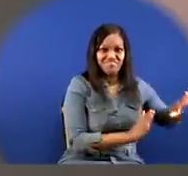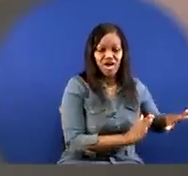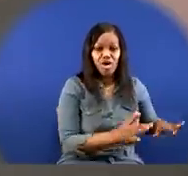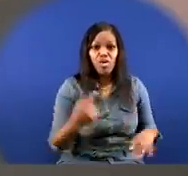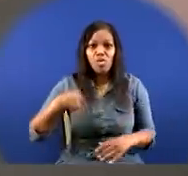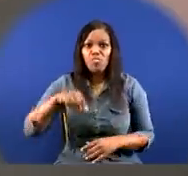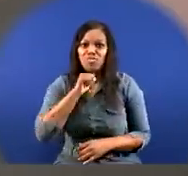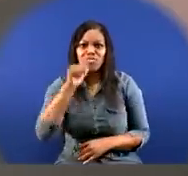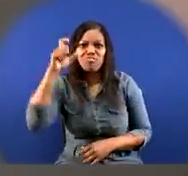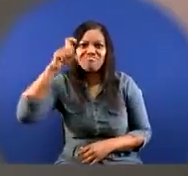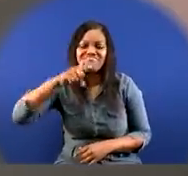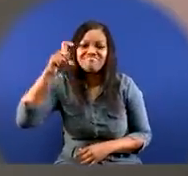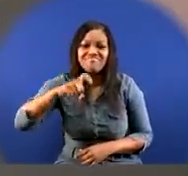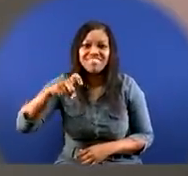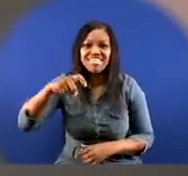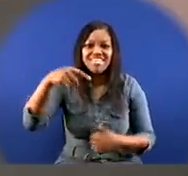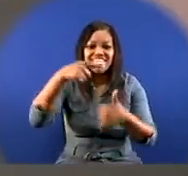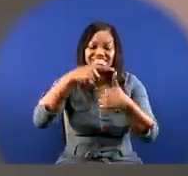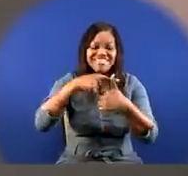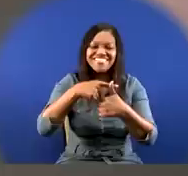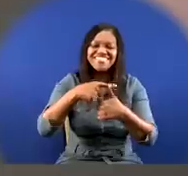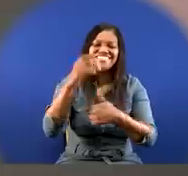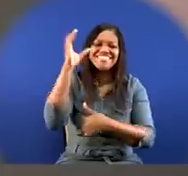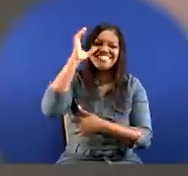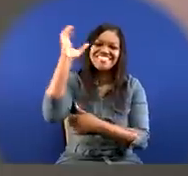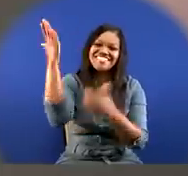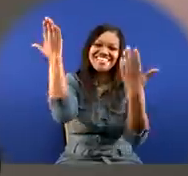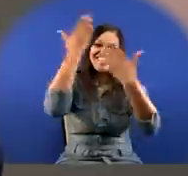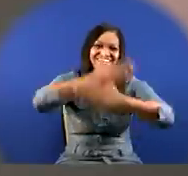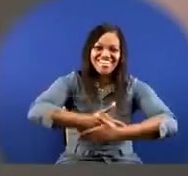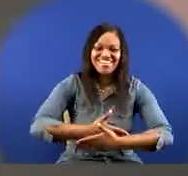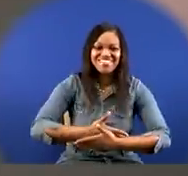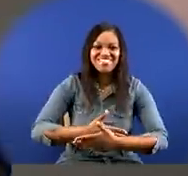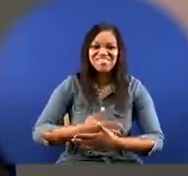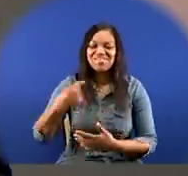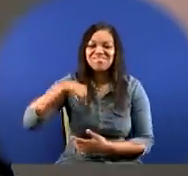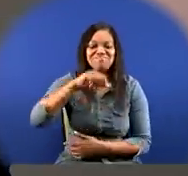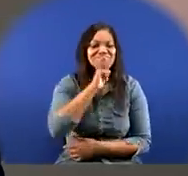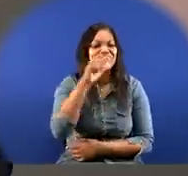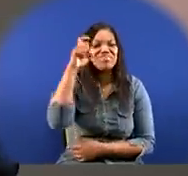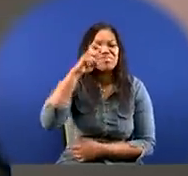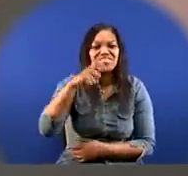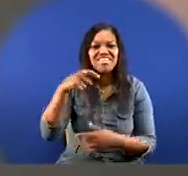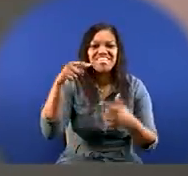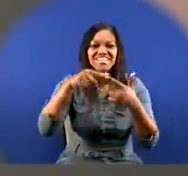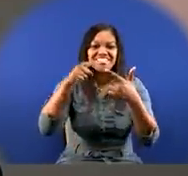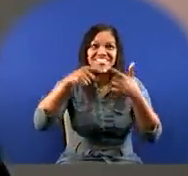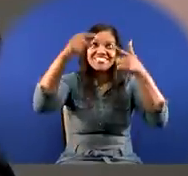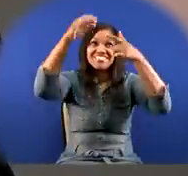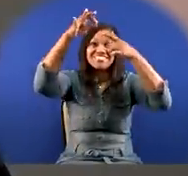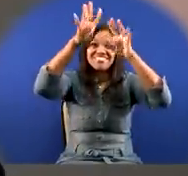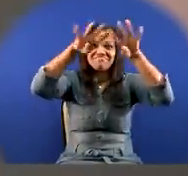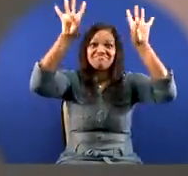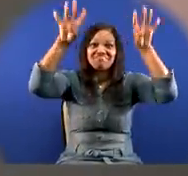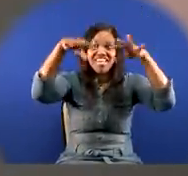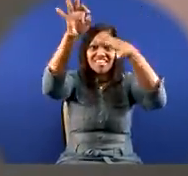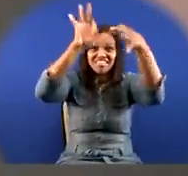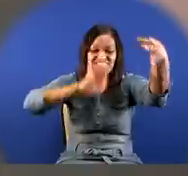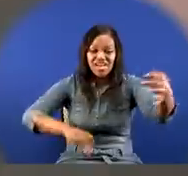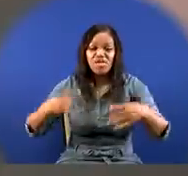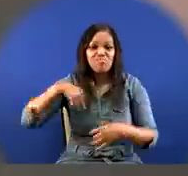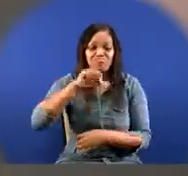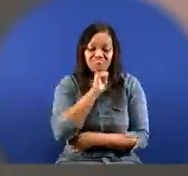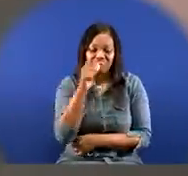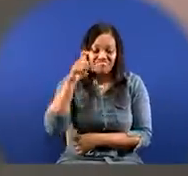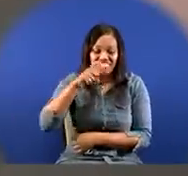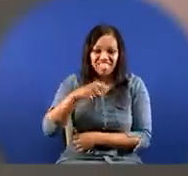We don't need the sun darkened. We don't need the veil rent. We don't need